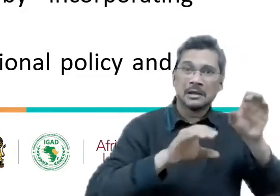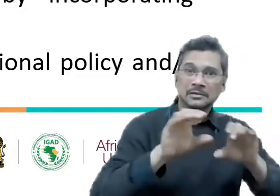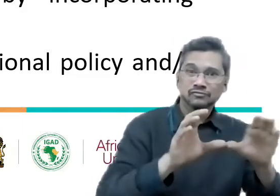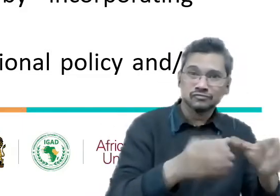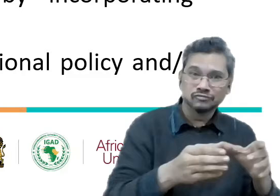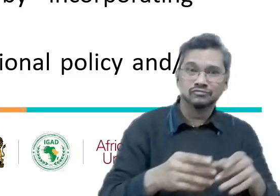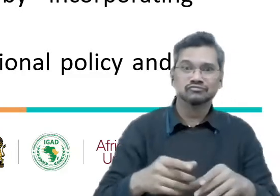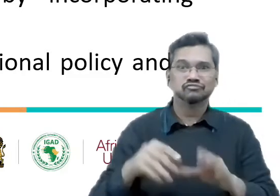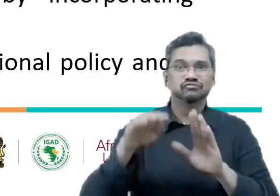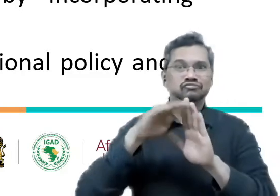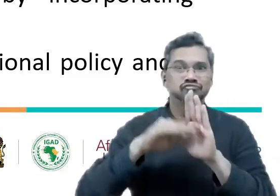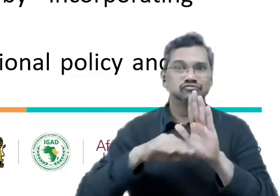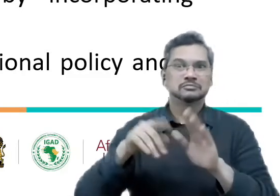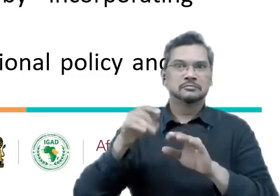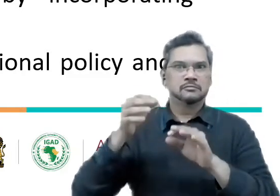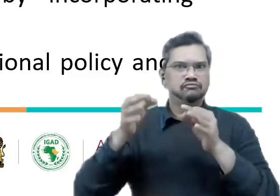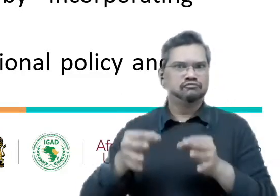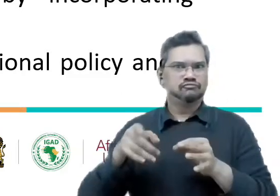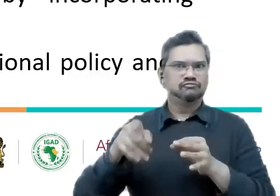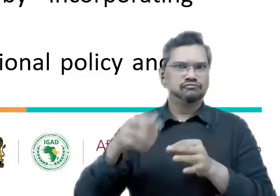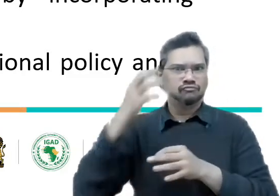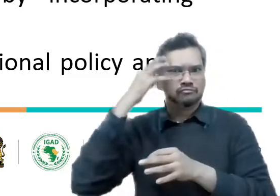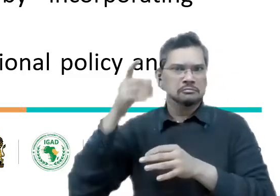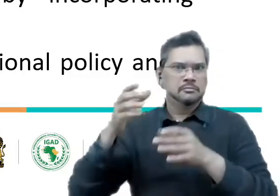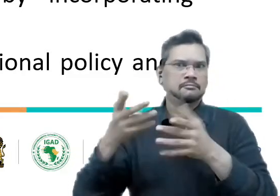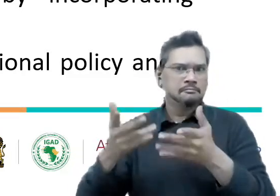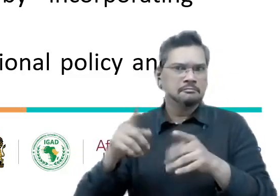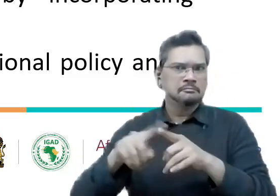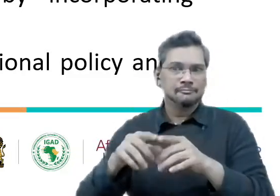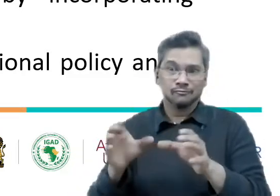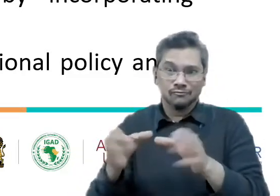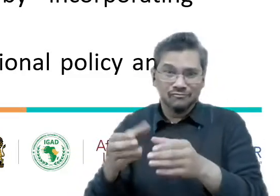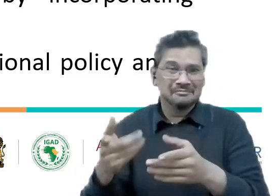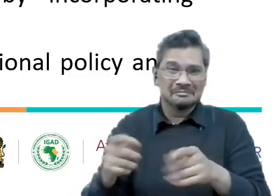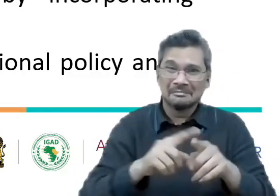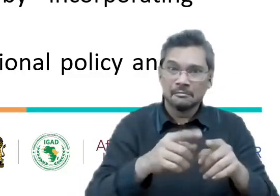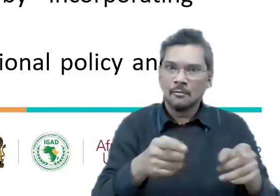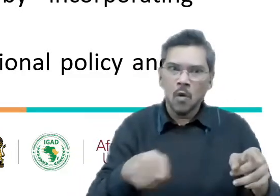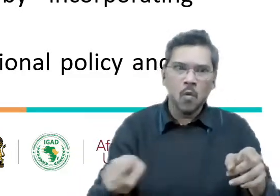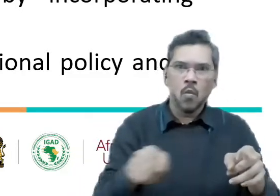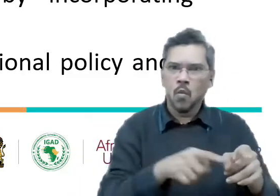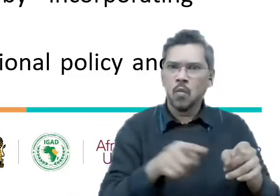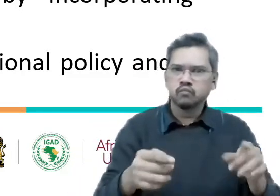ensure that we are coordinating better among ourselves.